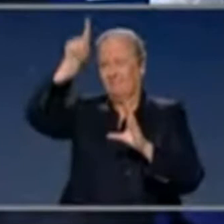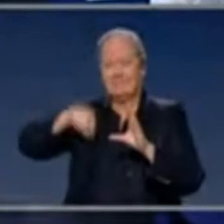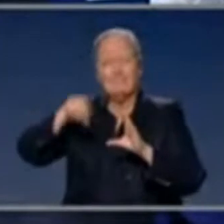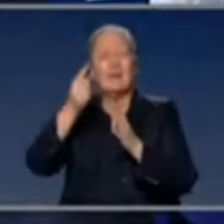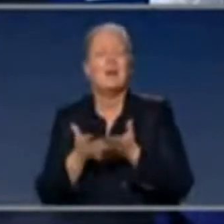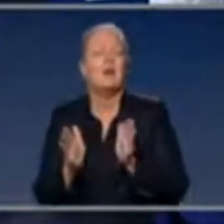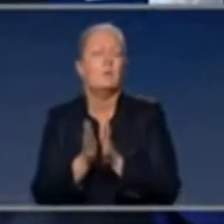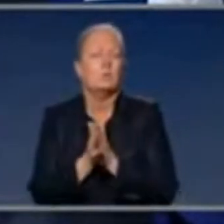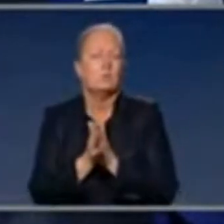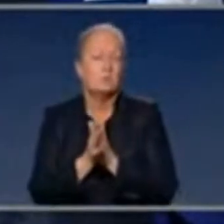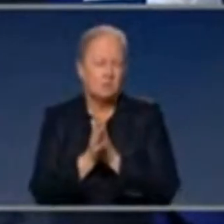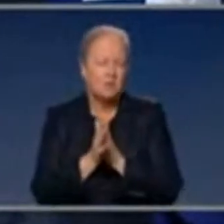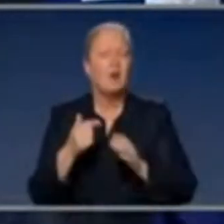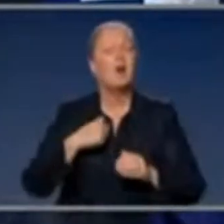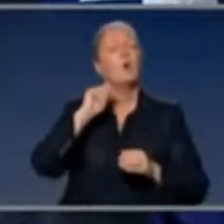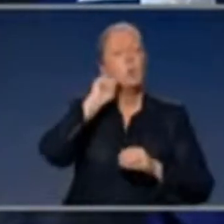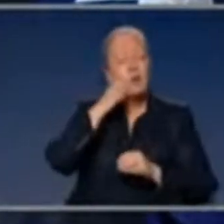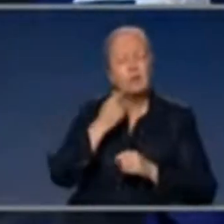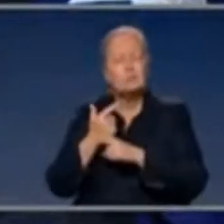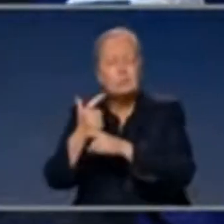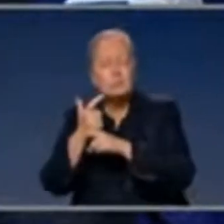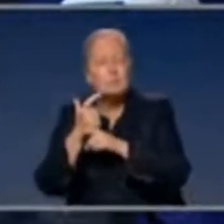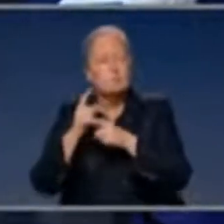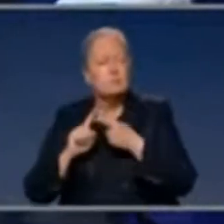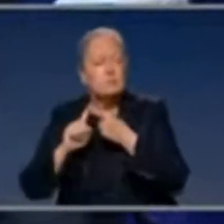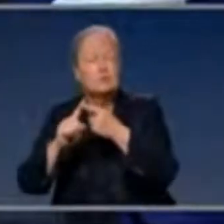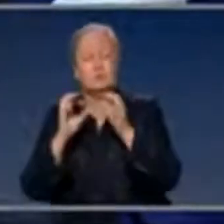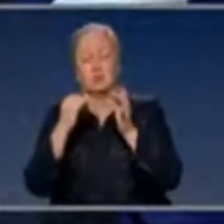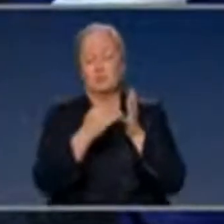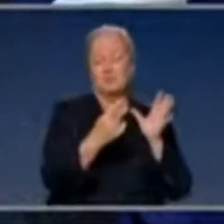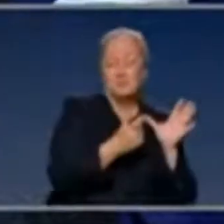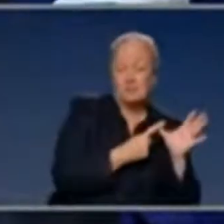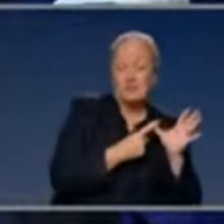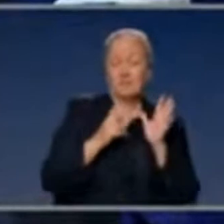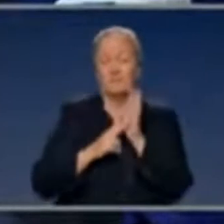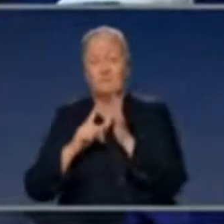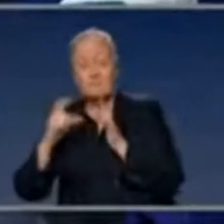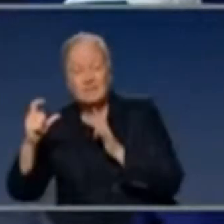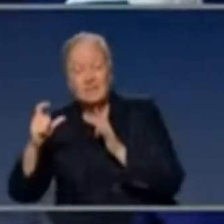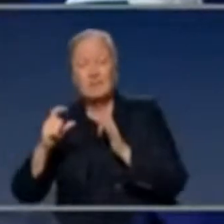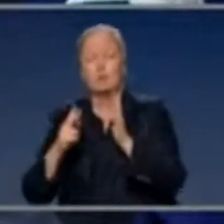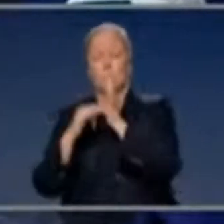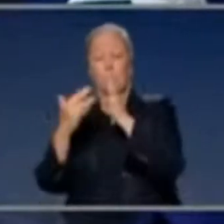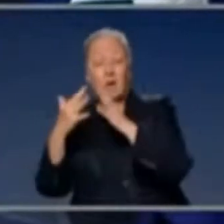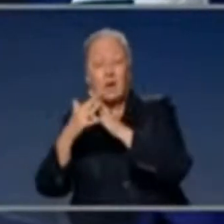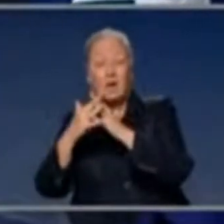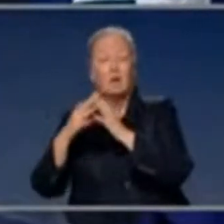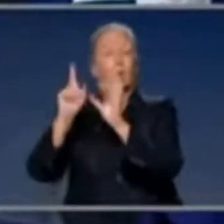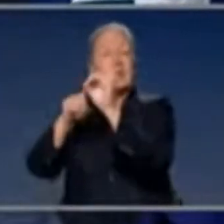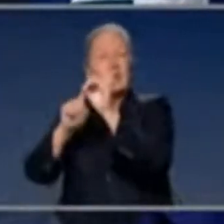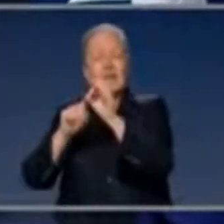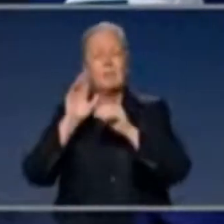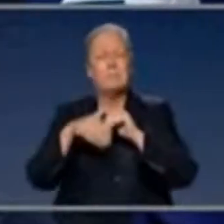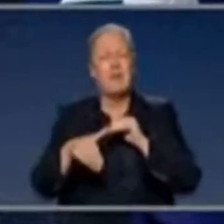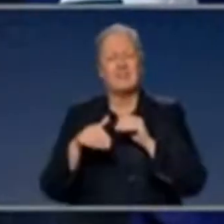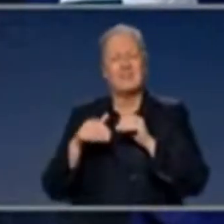will continue to interact directly with premiers, particularly in South Australia, New South Wales and Victoria, and in Queensland, on individual cases,